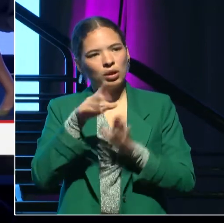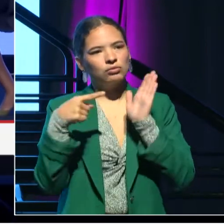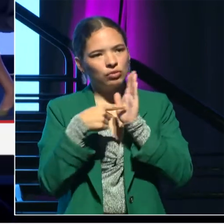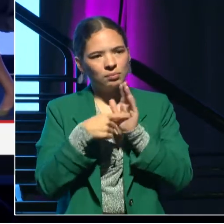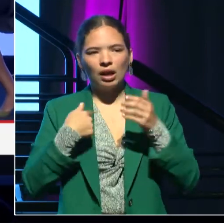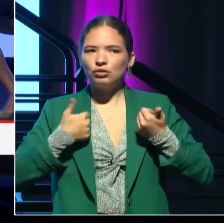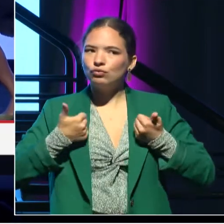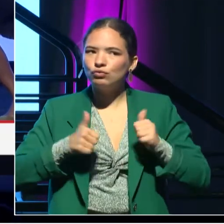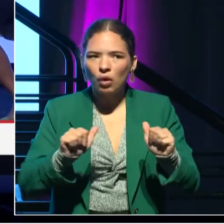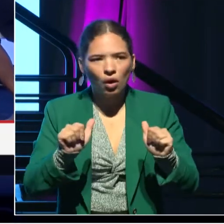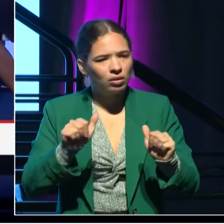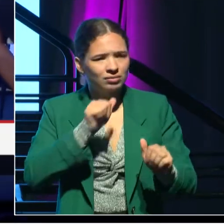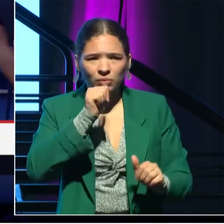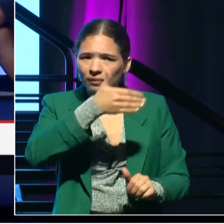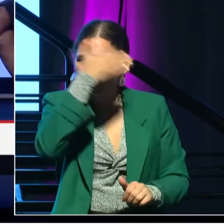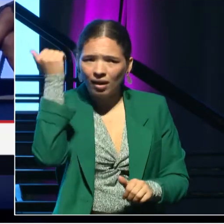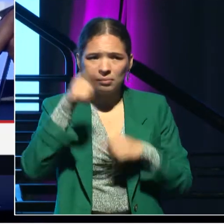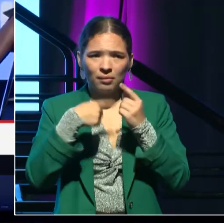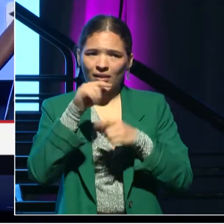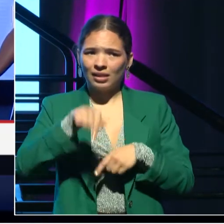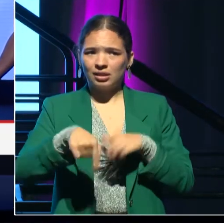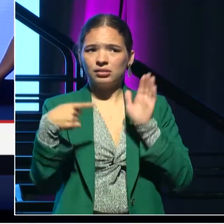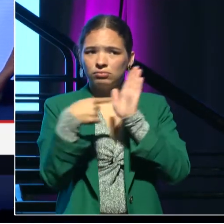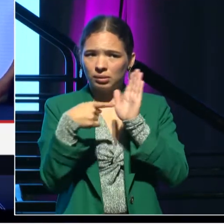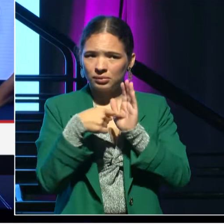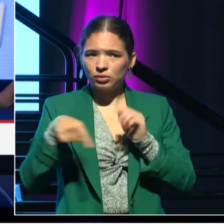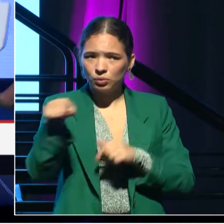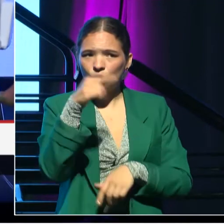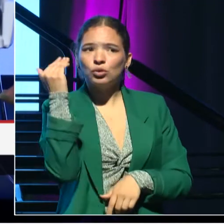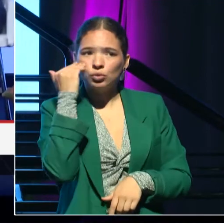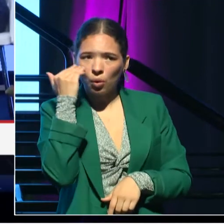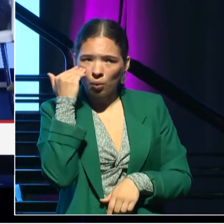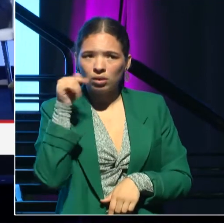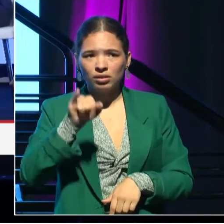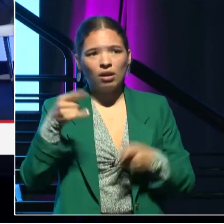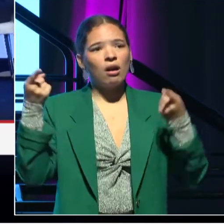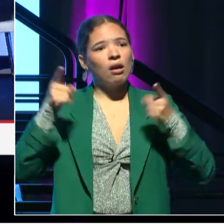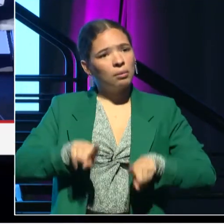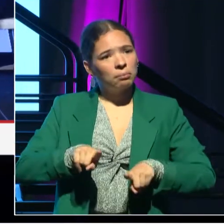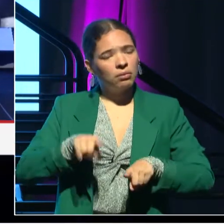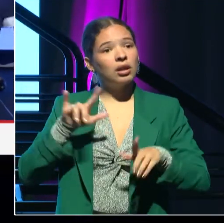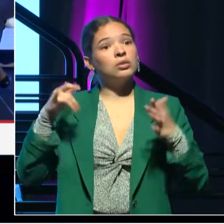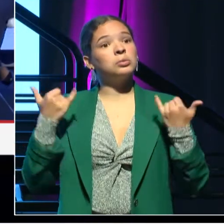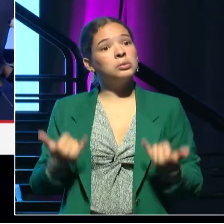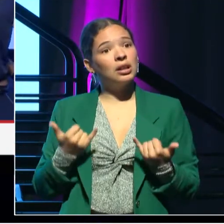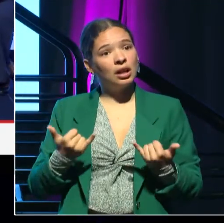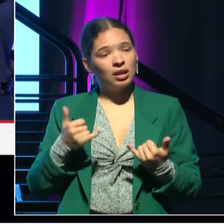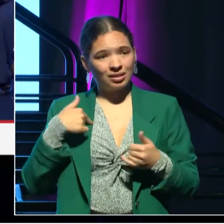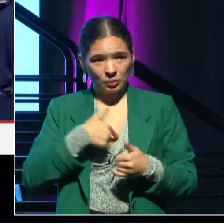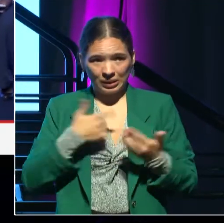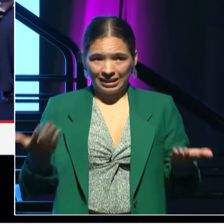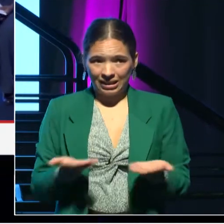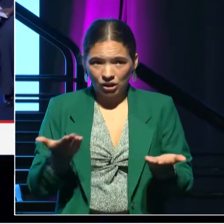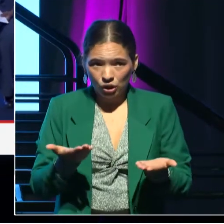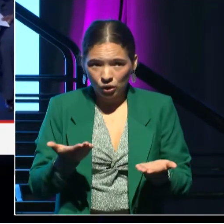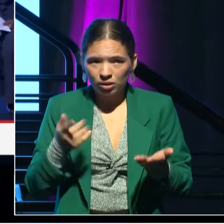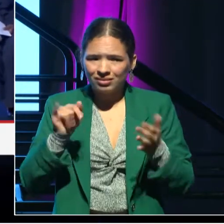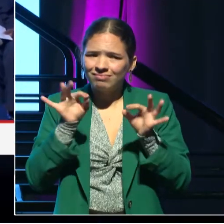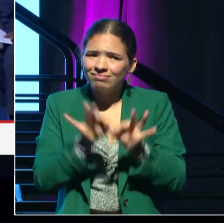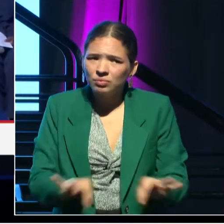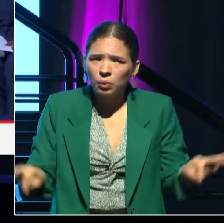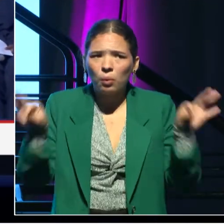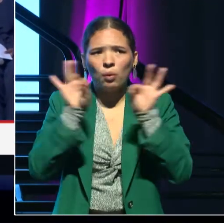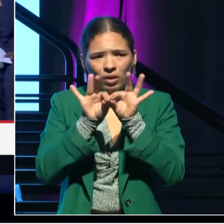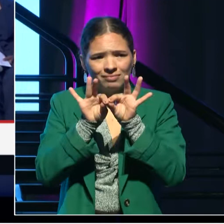not forgotten that we need to get this done. But in the meantime, y'all are here, your voices matter, and they resonate